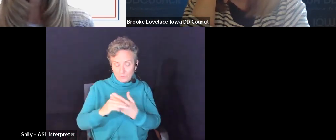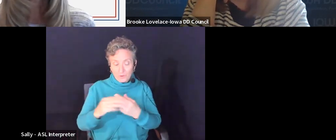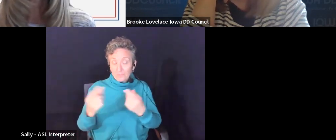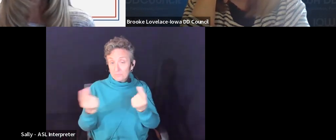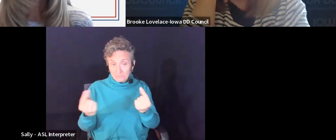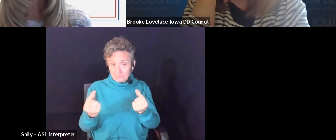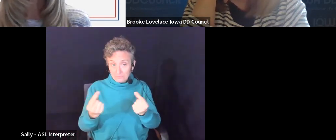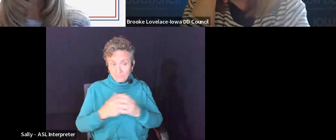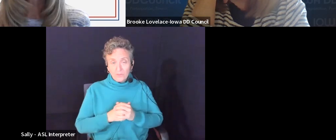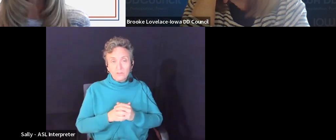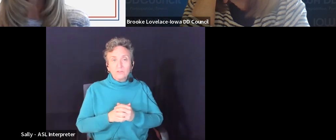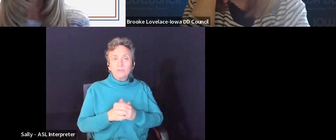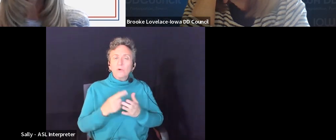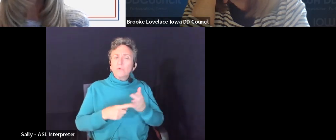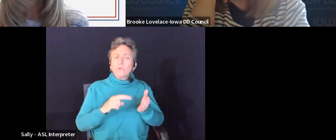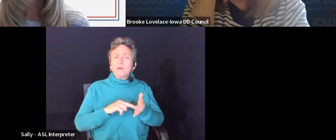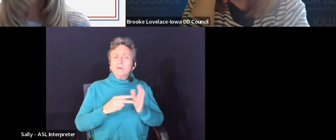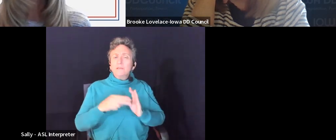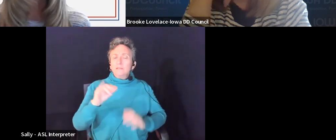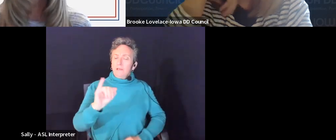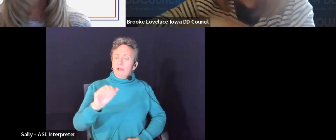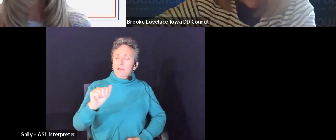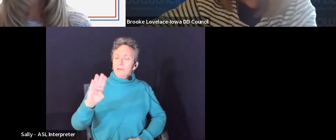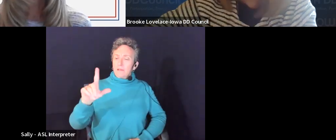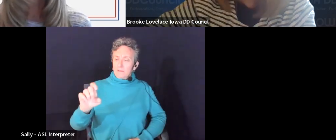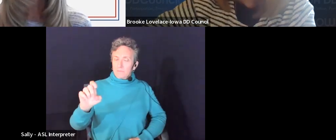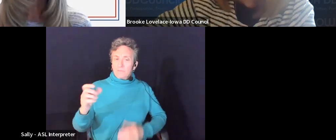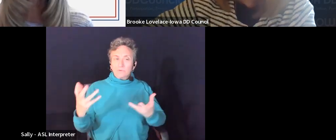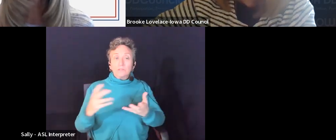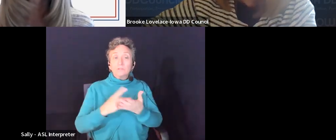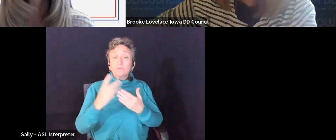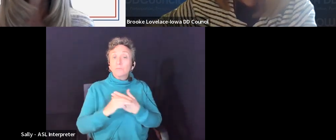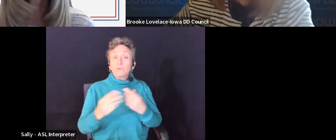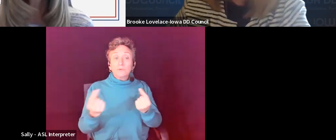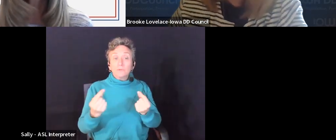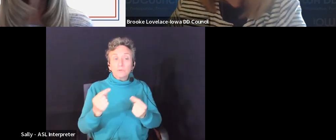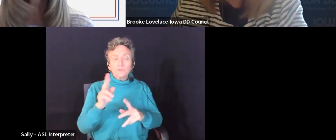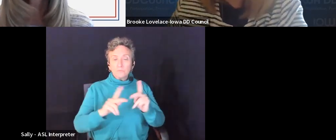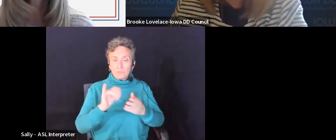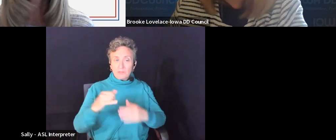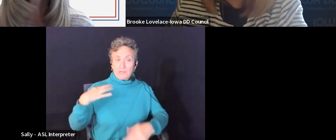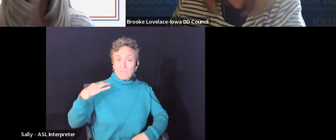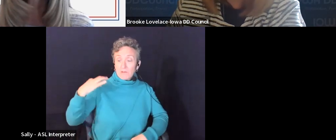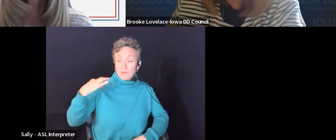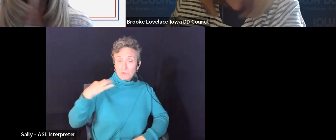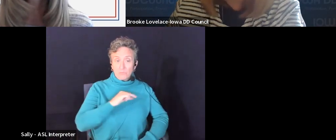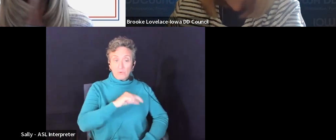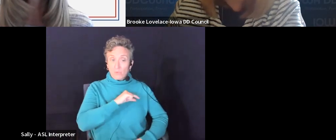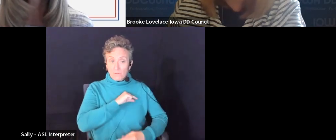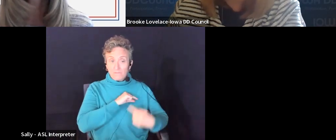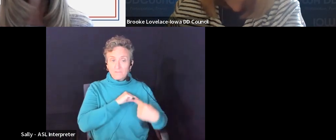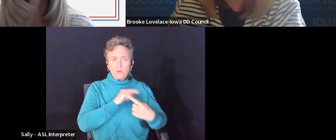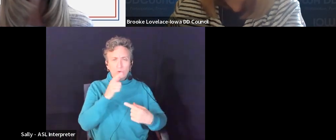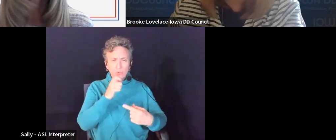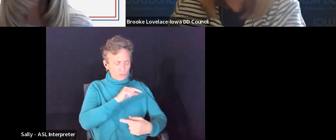So we'll start with what is IAble. It is a program that allows eligible individuals, and we'll talk here in a little bit about who is an